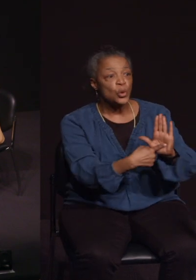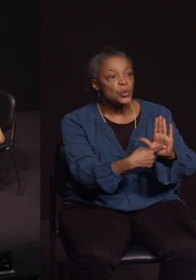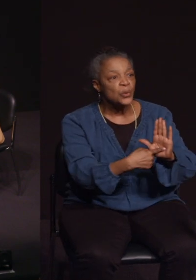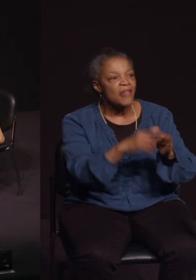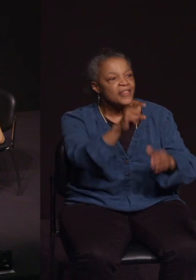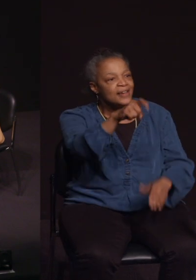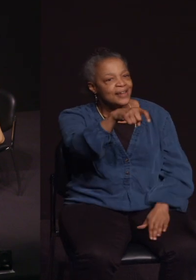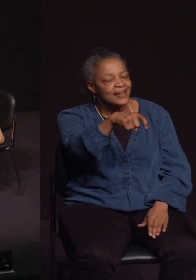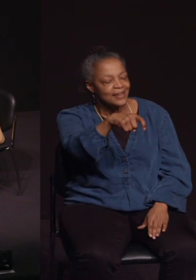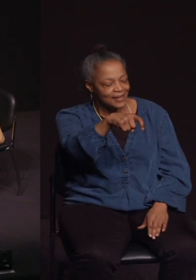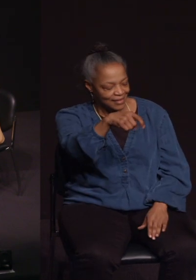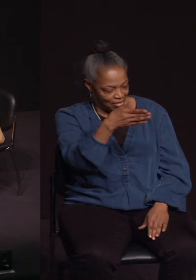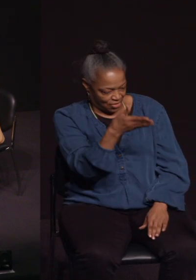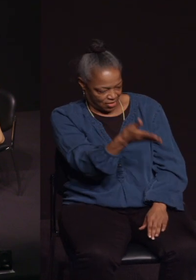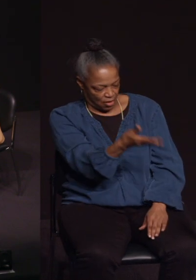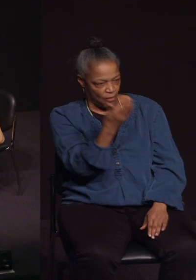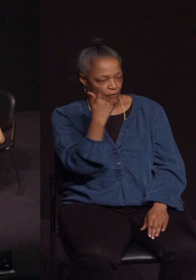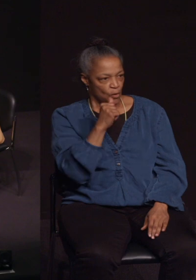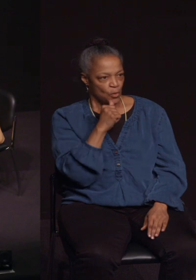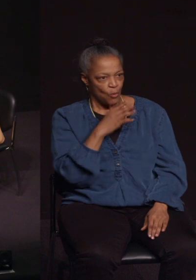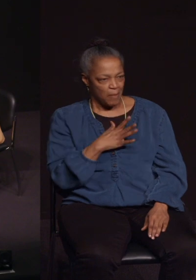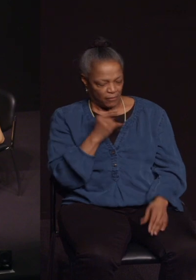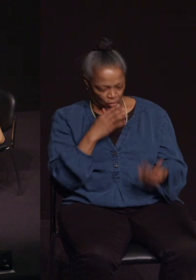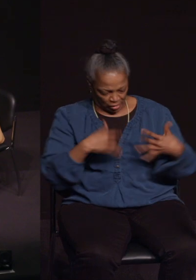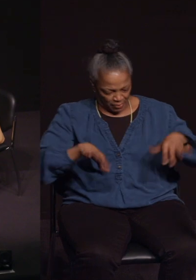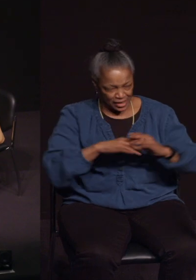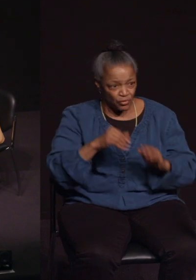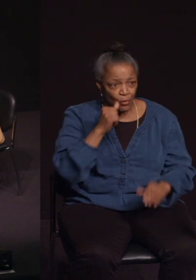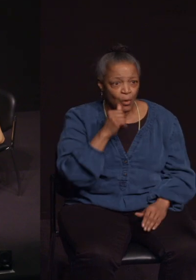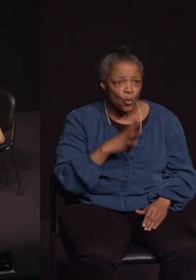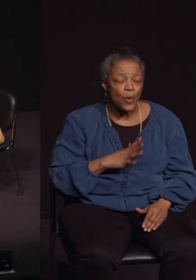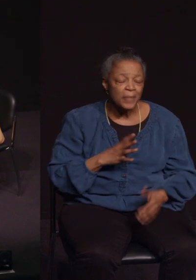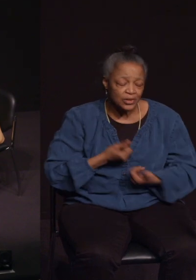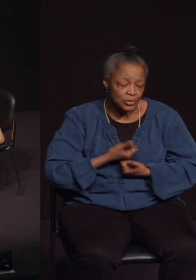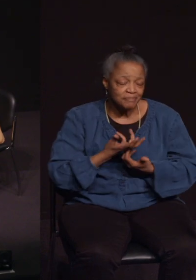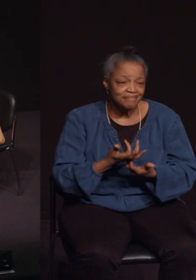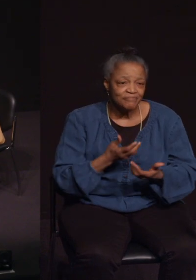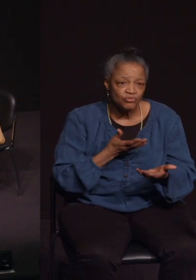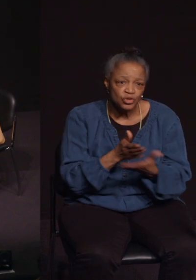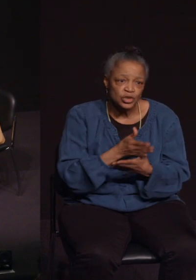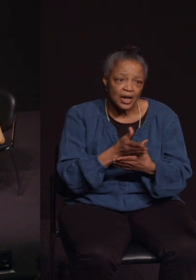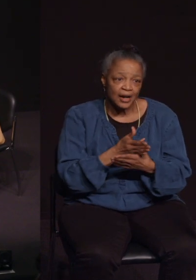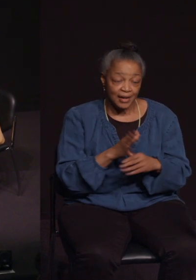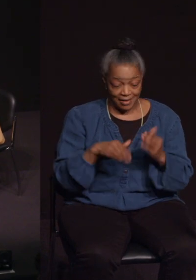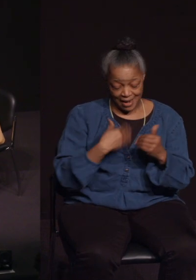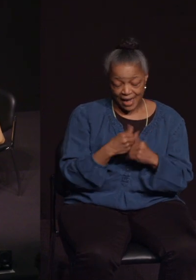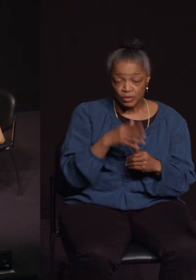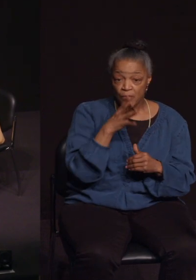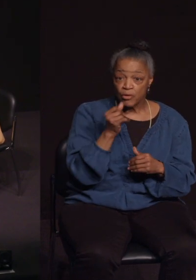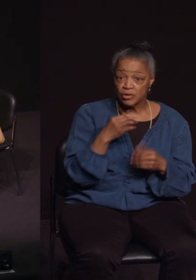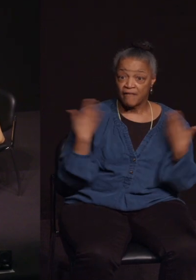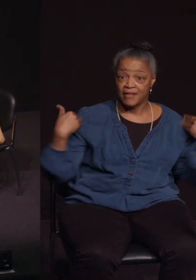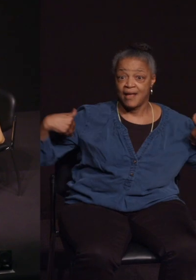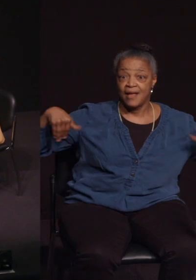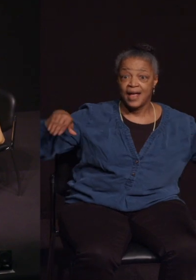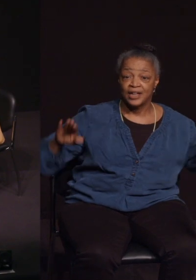is there for those type of spaces. So actually our next Mothers of an Angel event is coming up